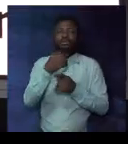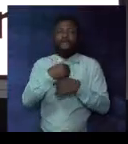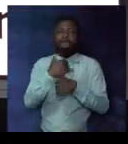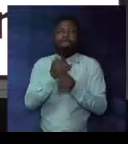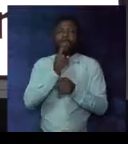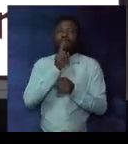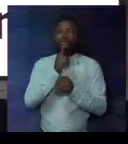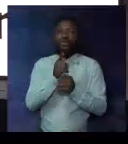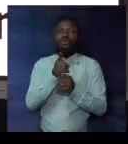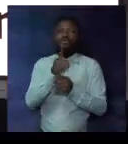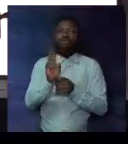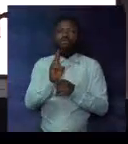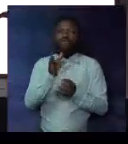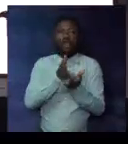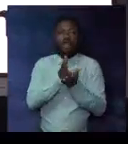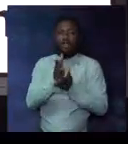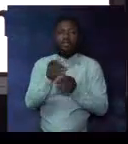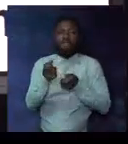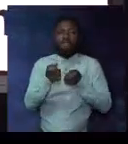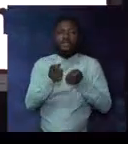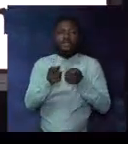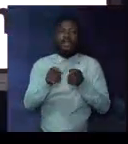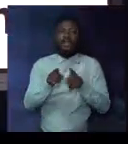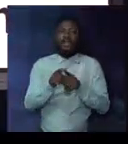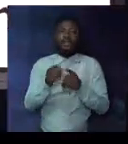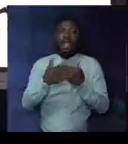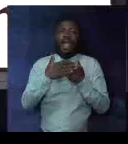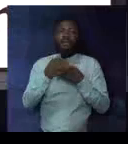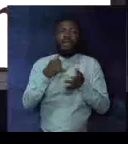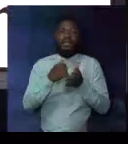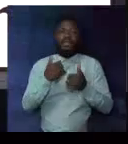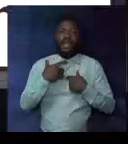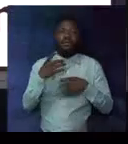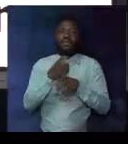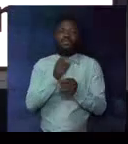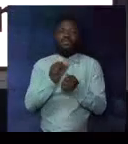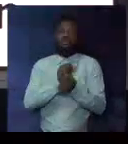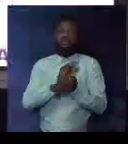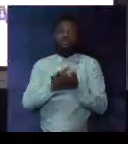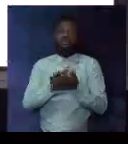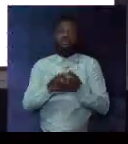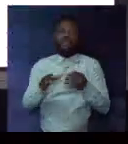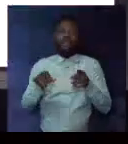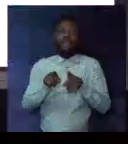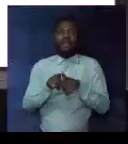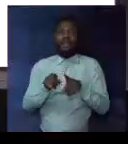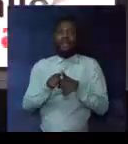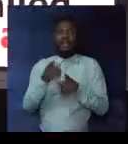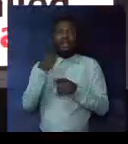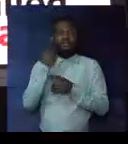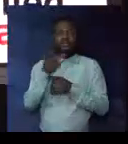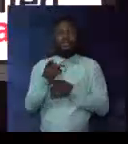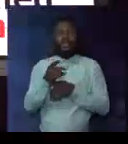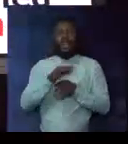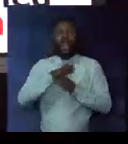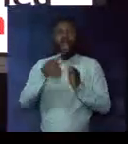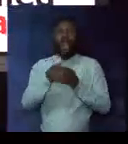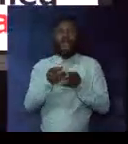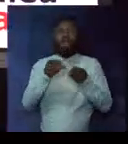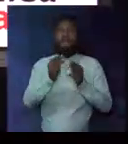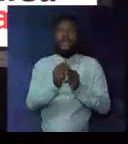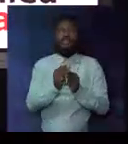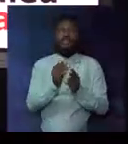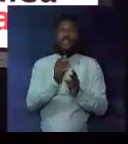when you ensure corrective maintenance, like Tobati Bajeton in that story. So let's look at